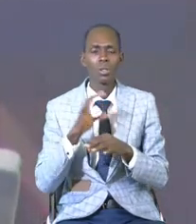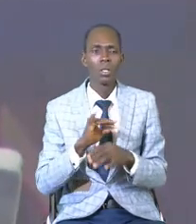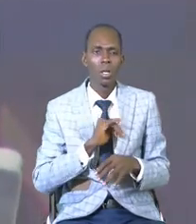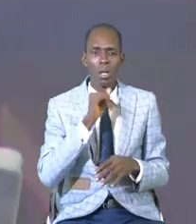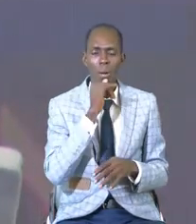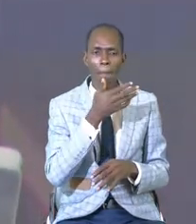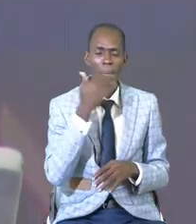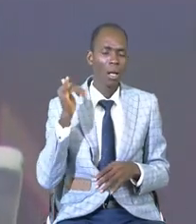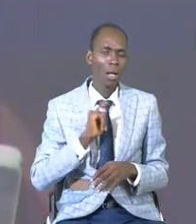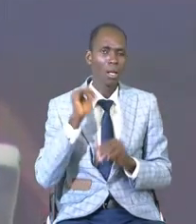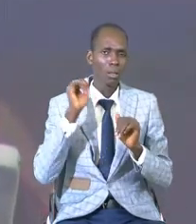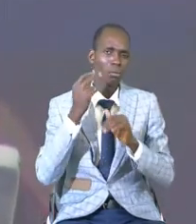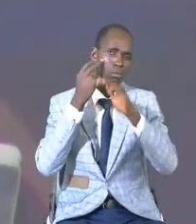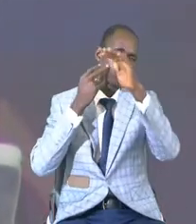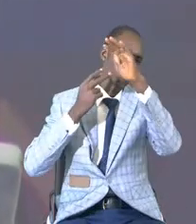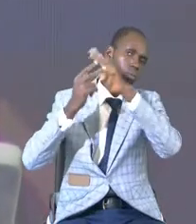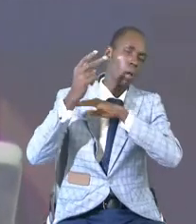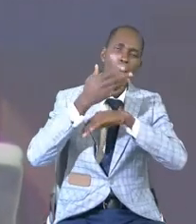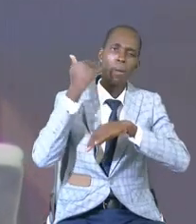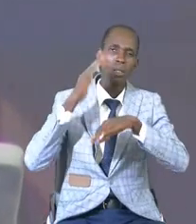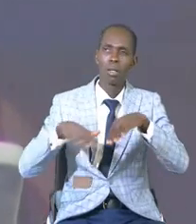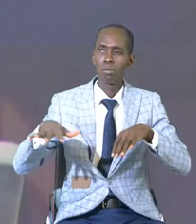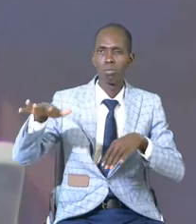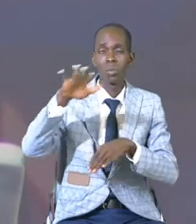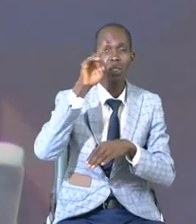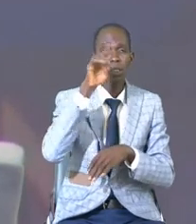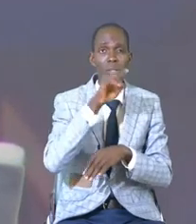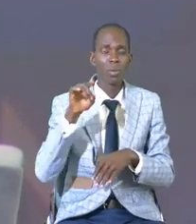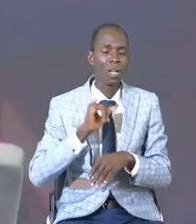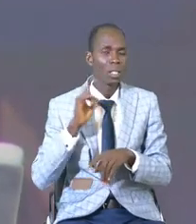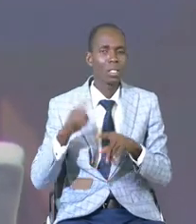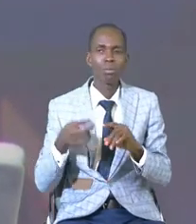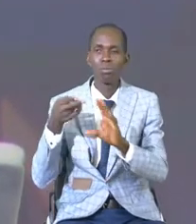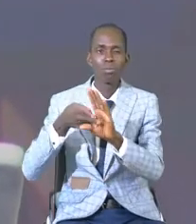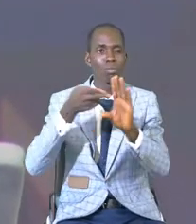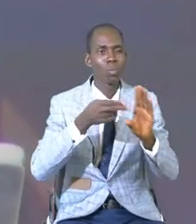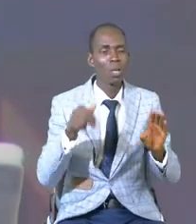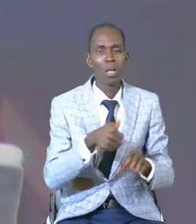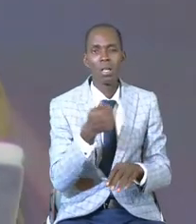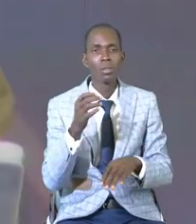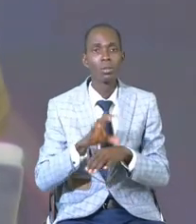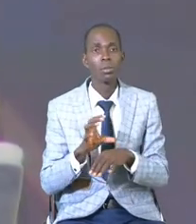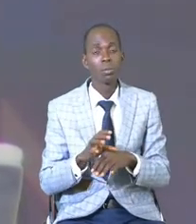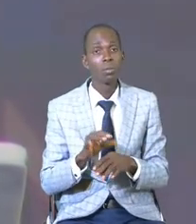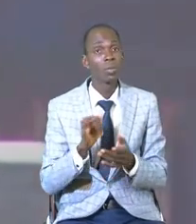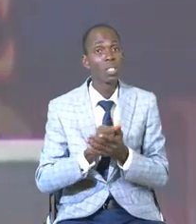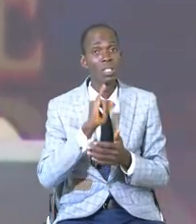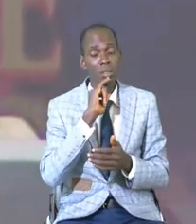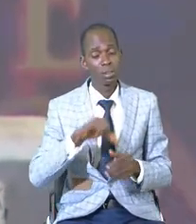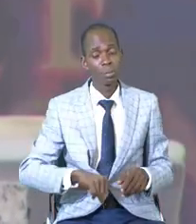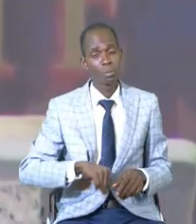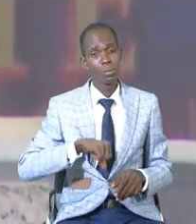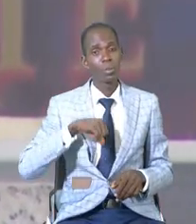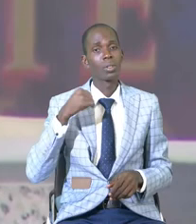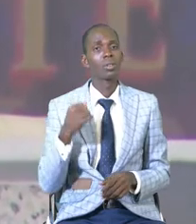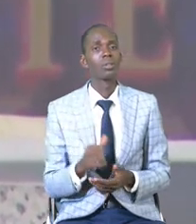than everybody. Therefore, I cannot be part of any church. That's pride coming. The